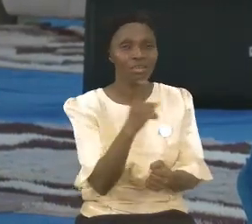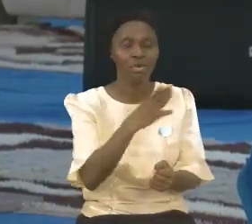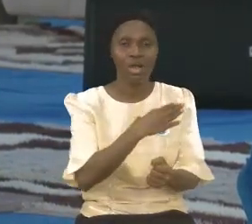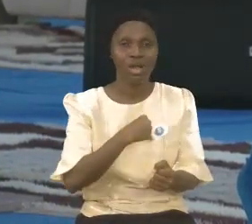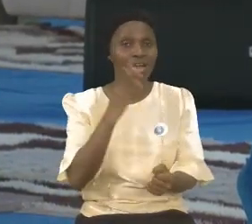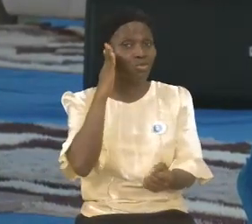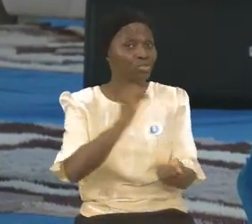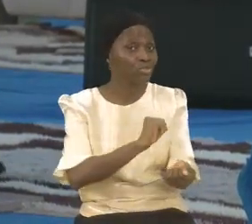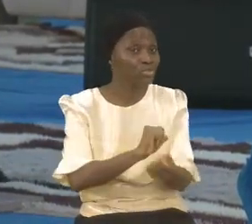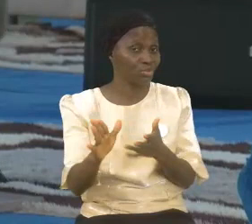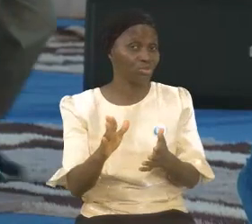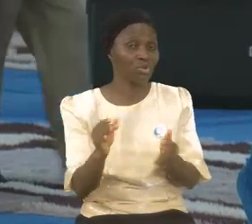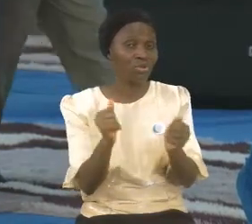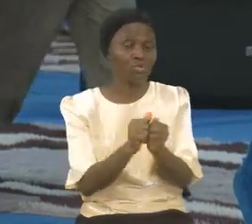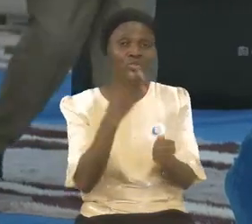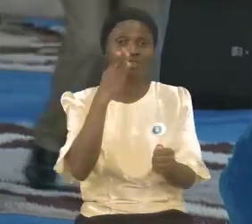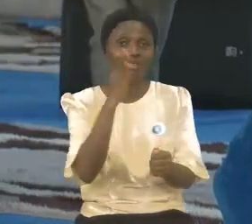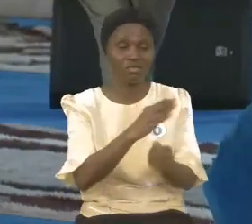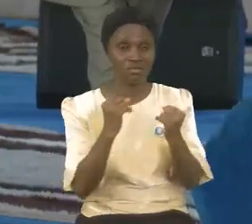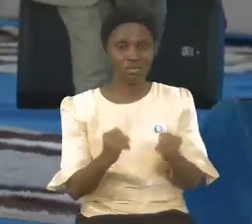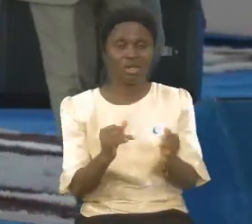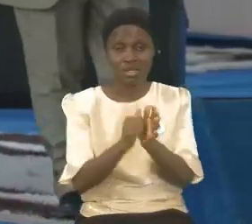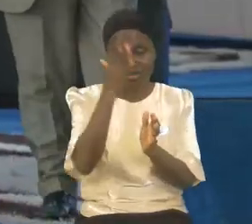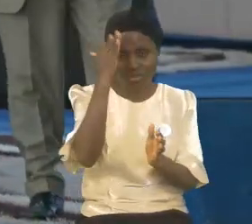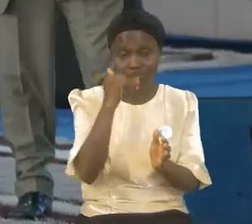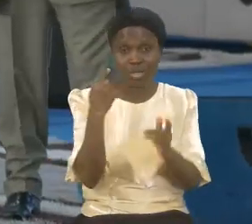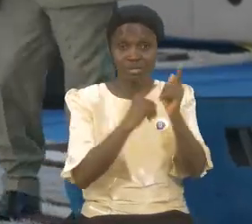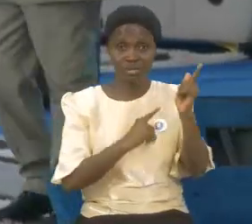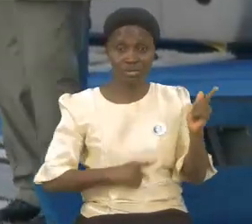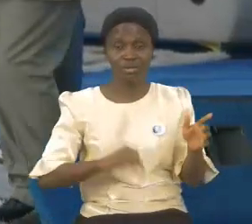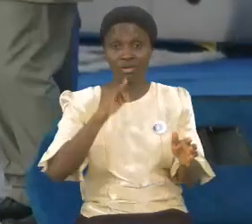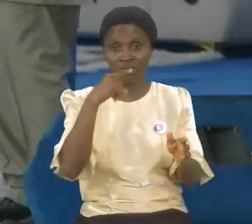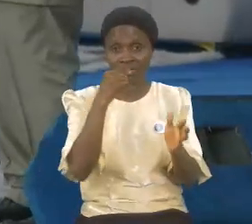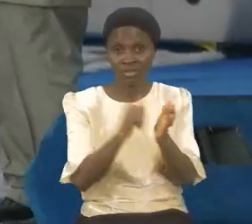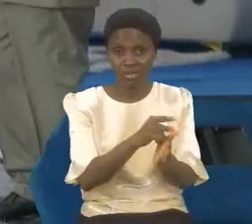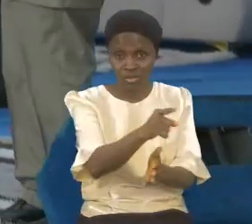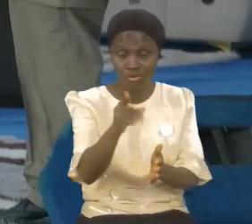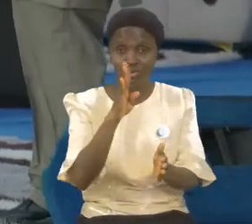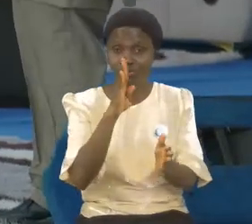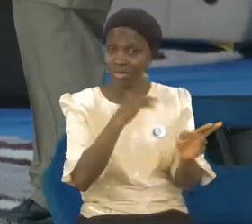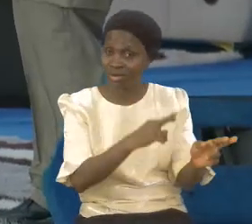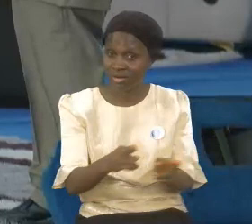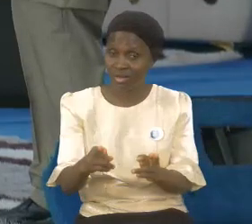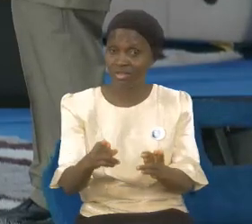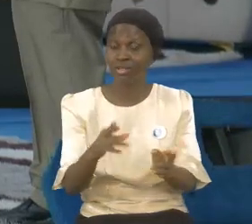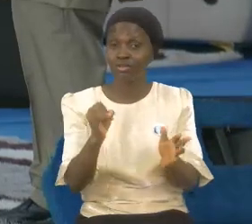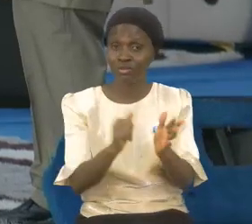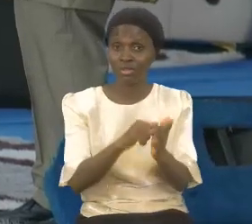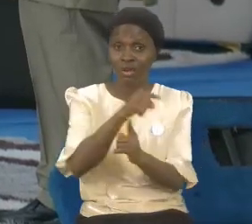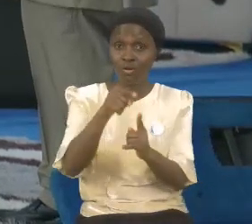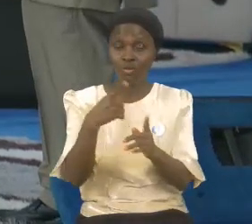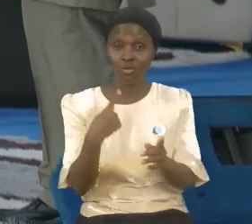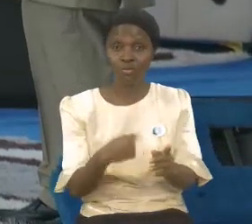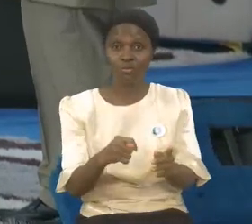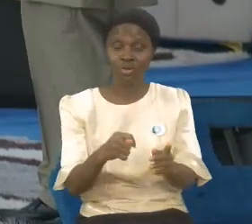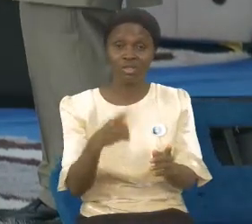power. That's why the Lord is saying, be ready before that time comes, so that when the trumpet shall sound and the dead in